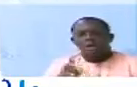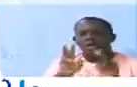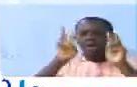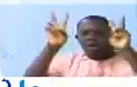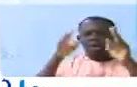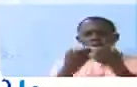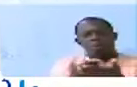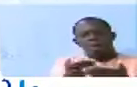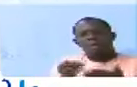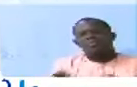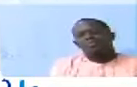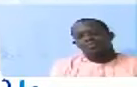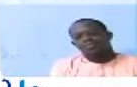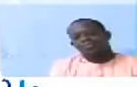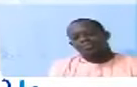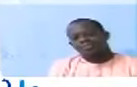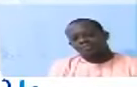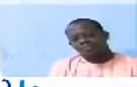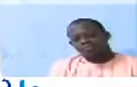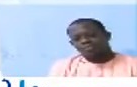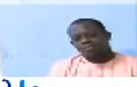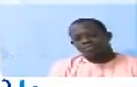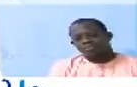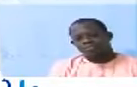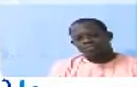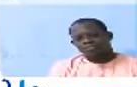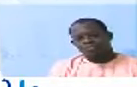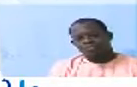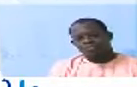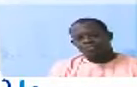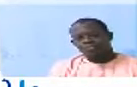ni me bula jam ite be tutu la la jam.